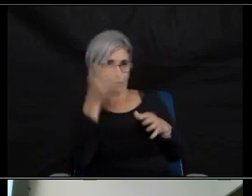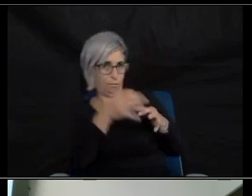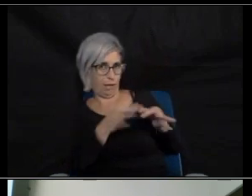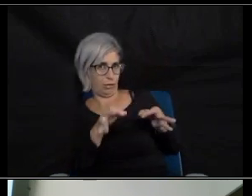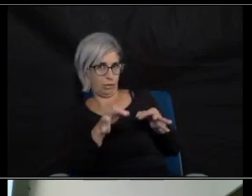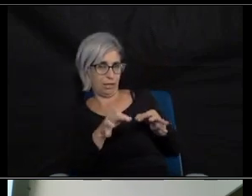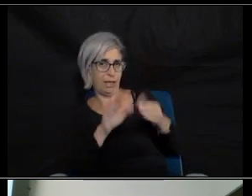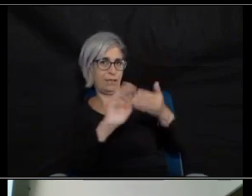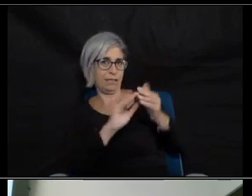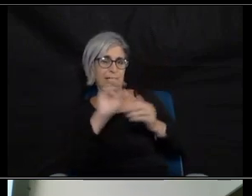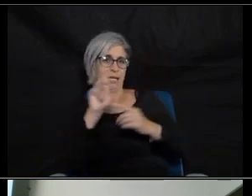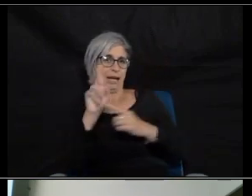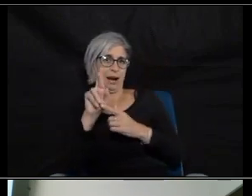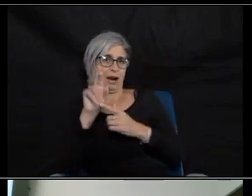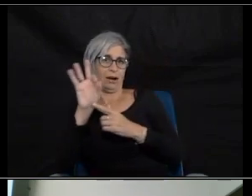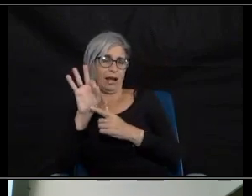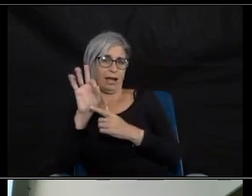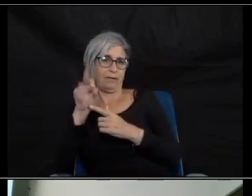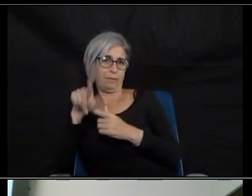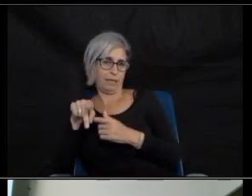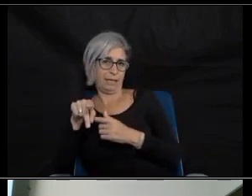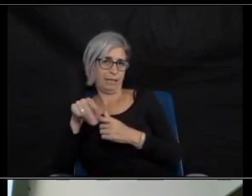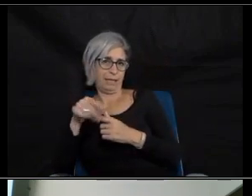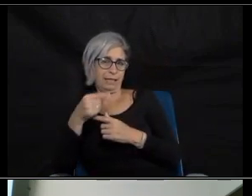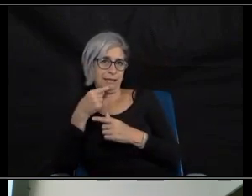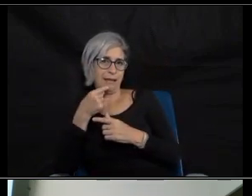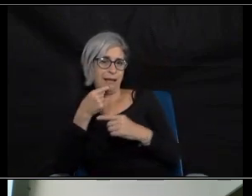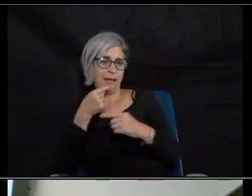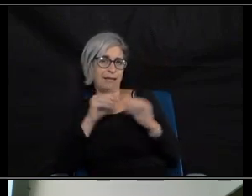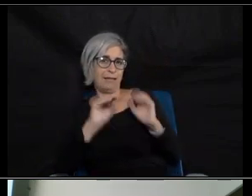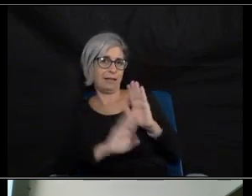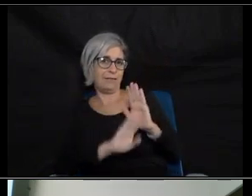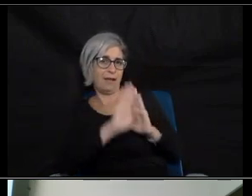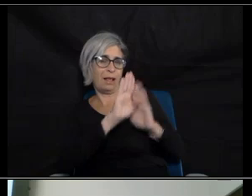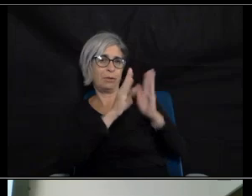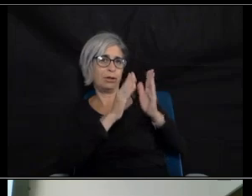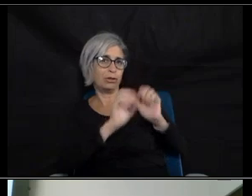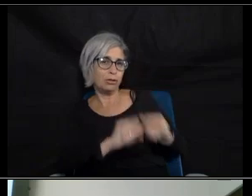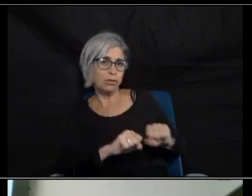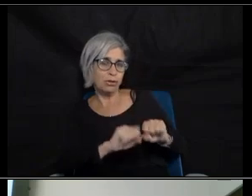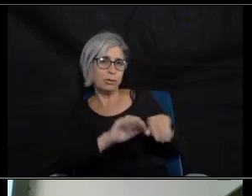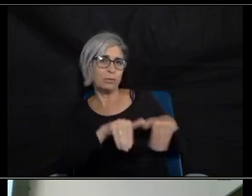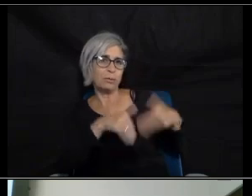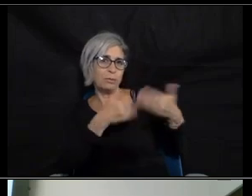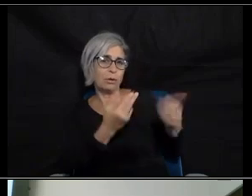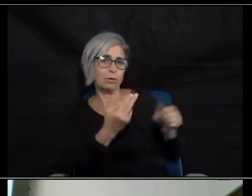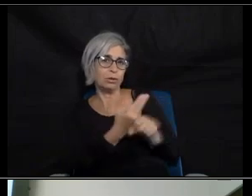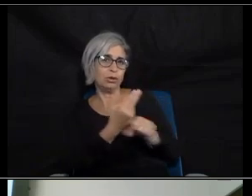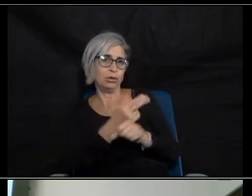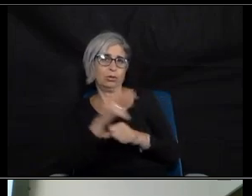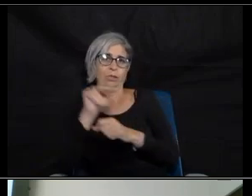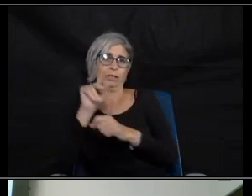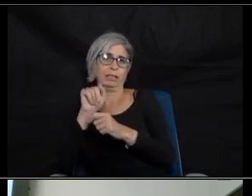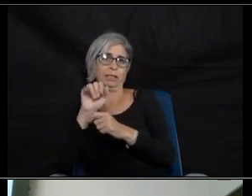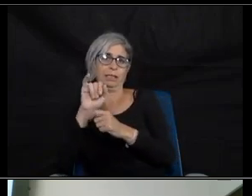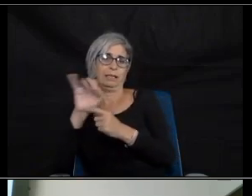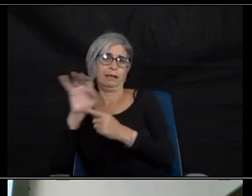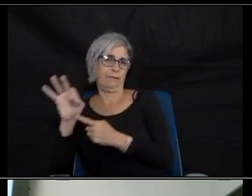city's RFP said that a developer could propose to use TIF. So from the